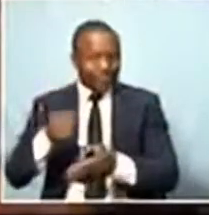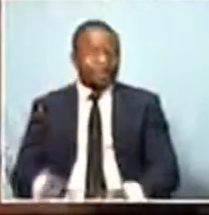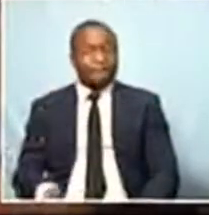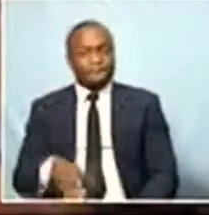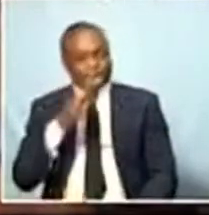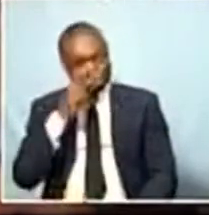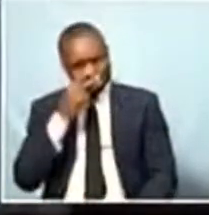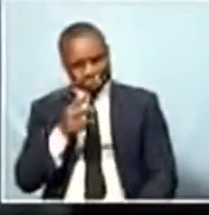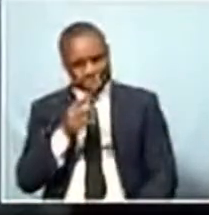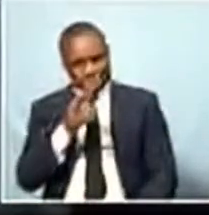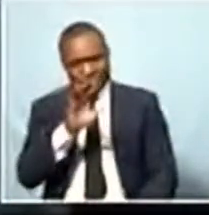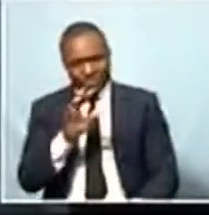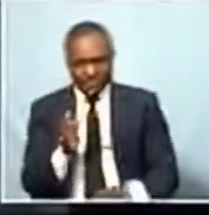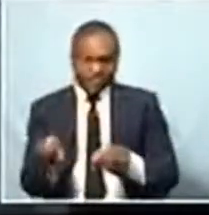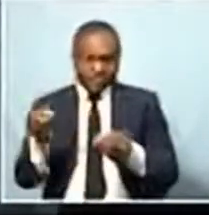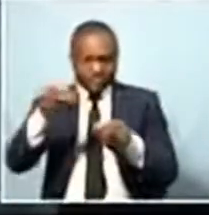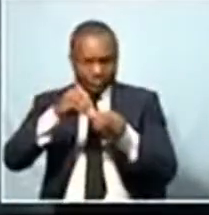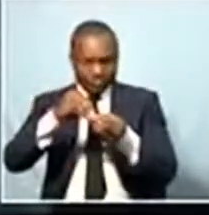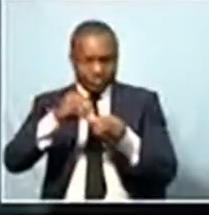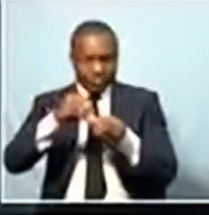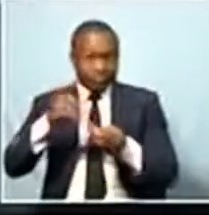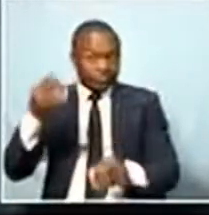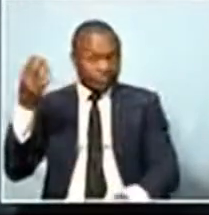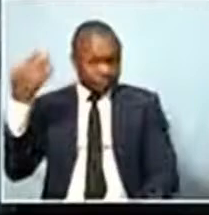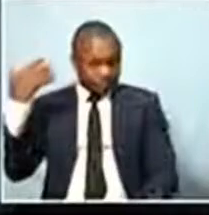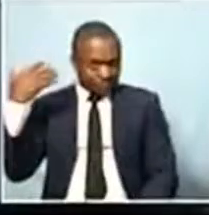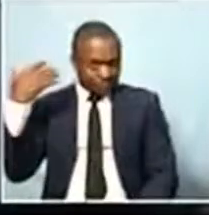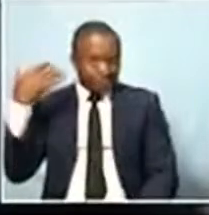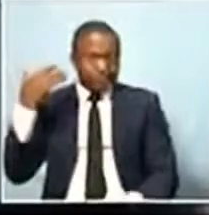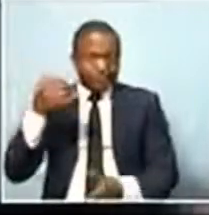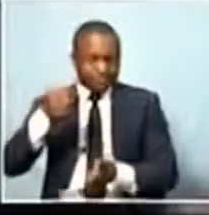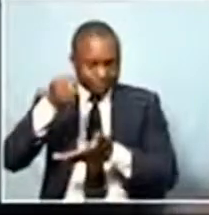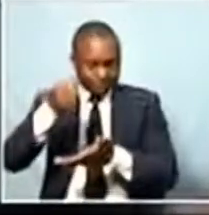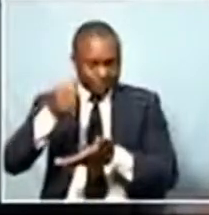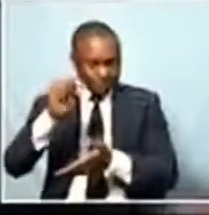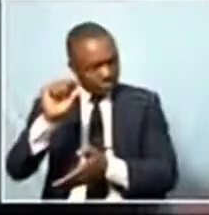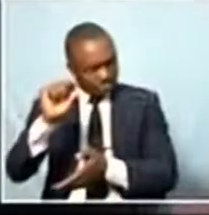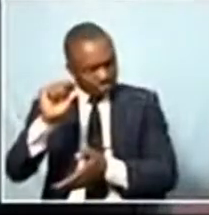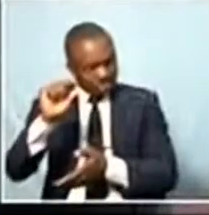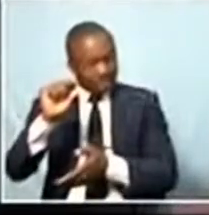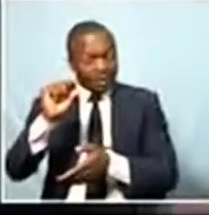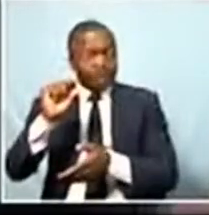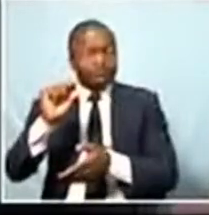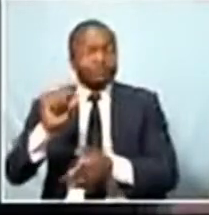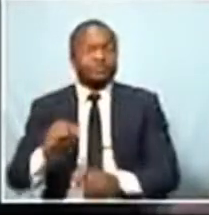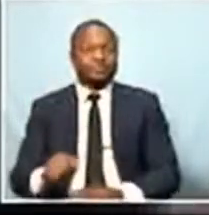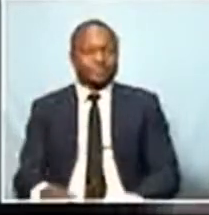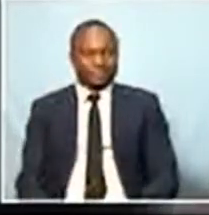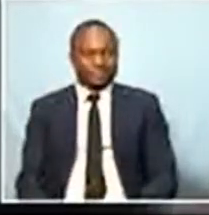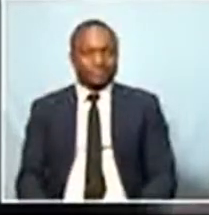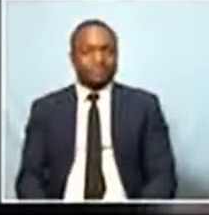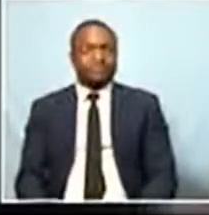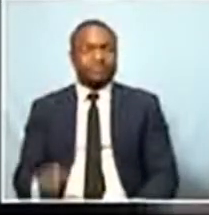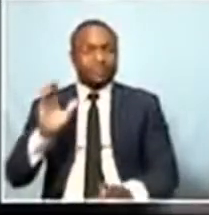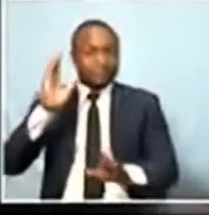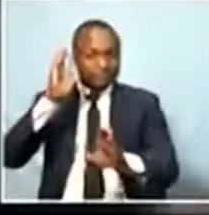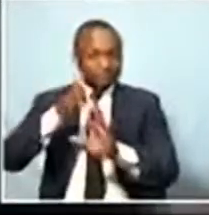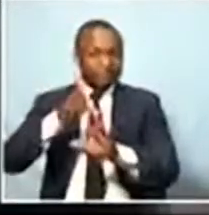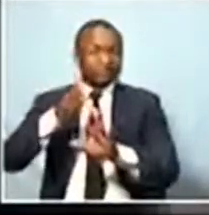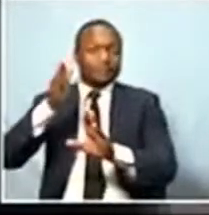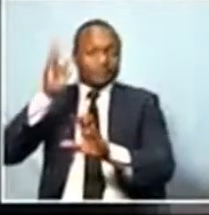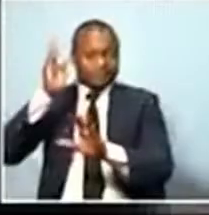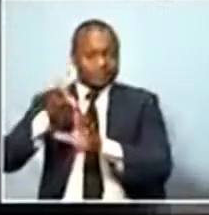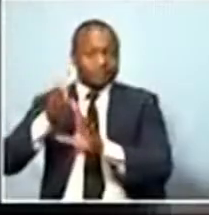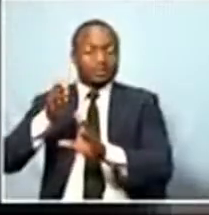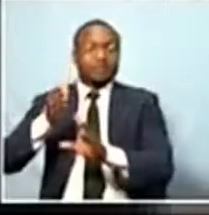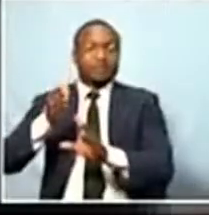is a slight increment from the previous year's budget, though slight, and the set targets that have been put in the Yellow